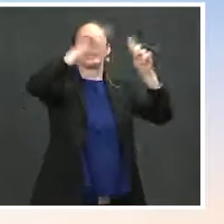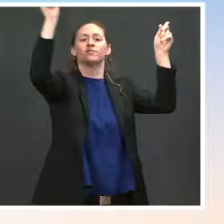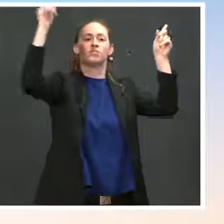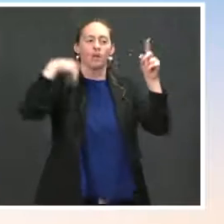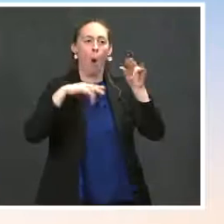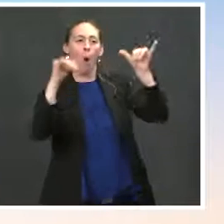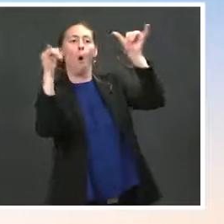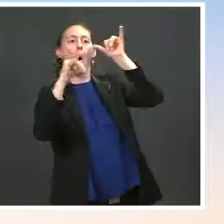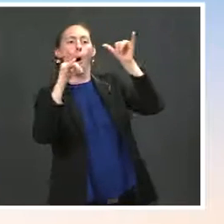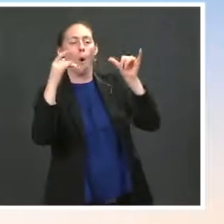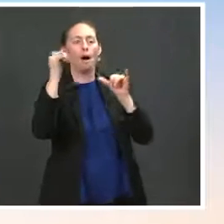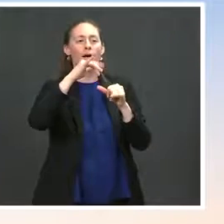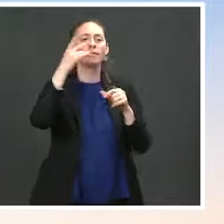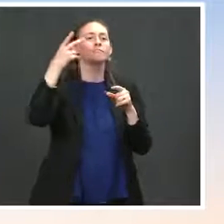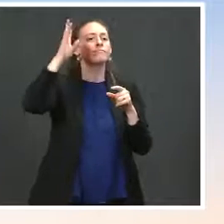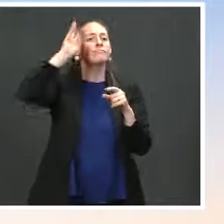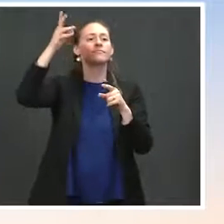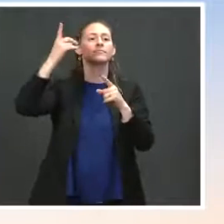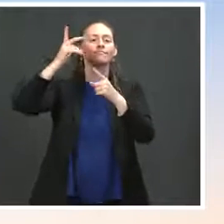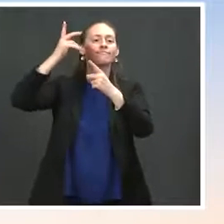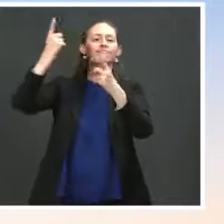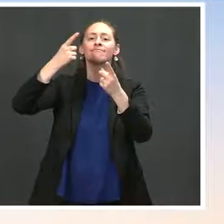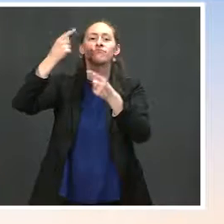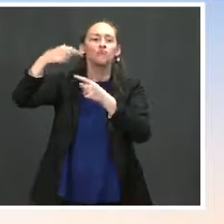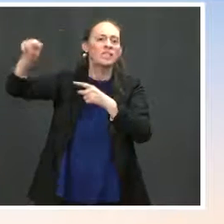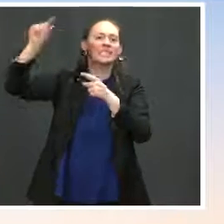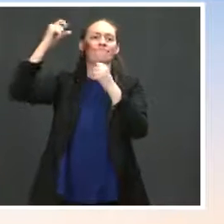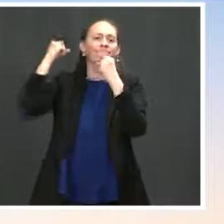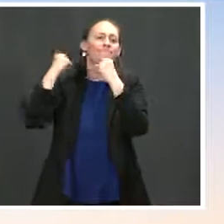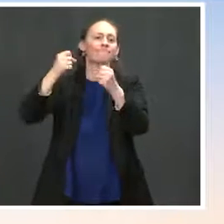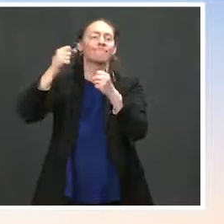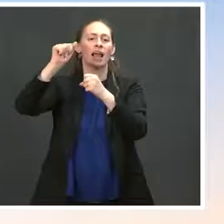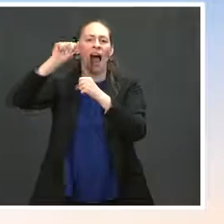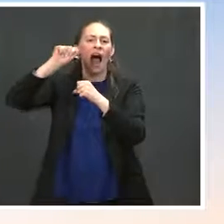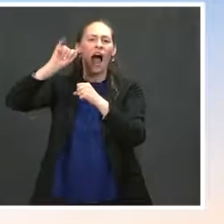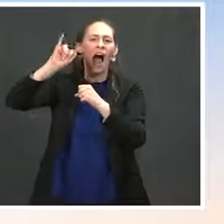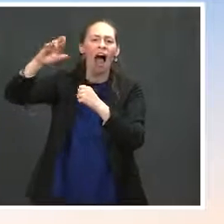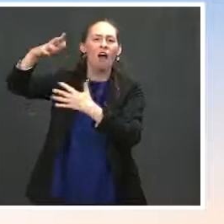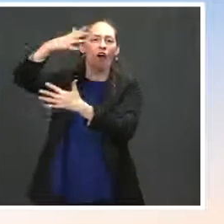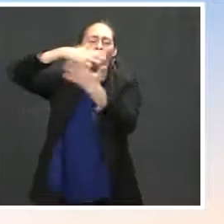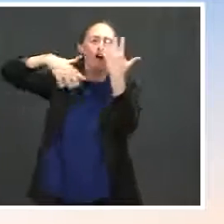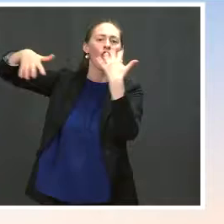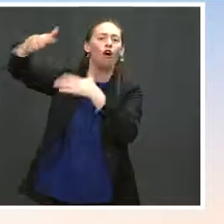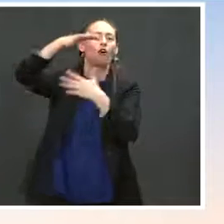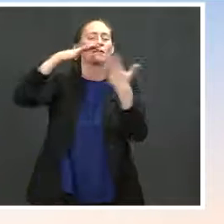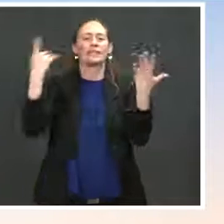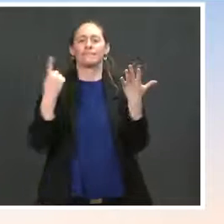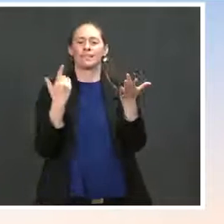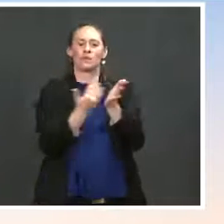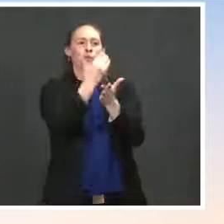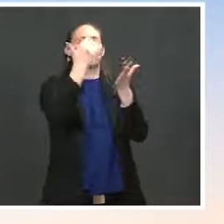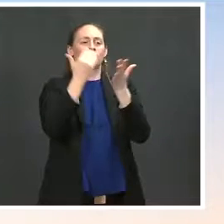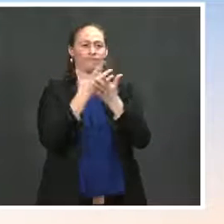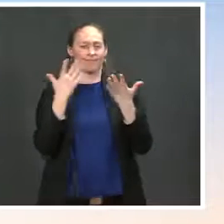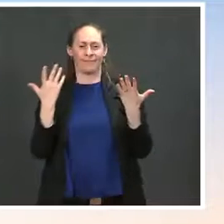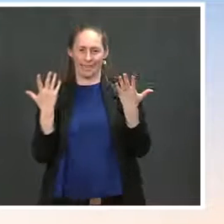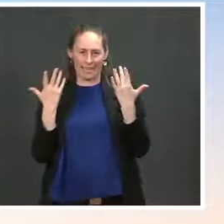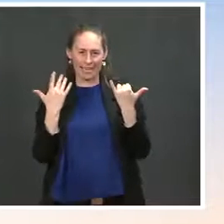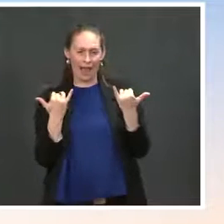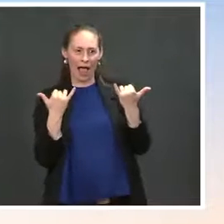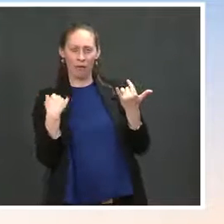green hydrogen, on direct air carbon capture. There's so many things out there that people are chasing and working